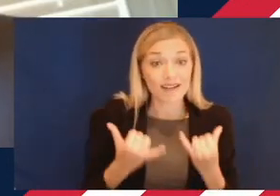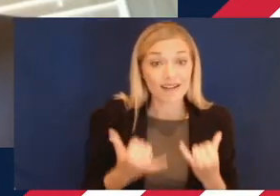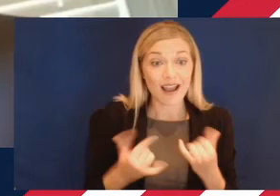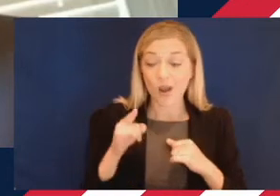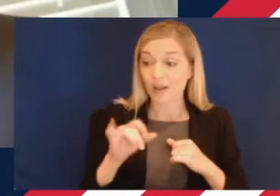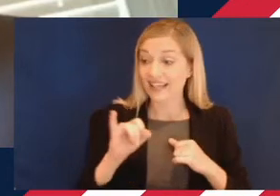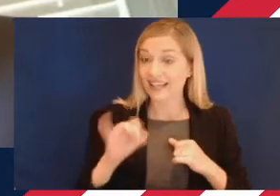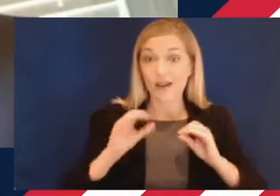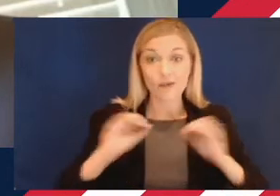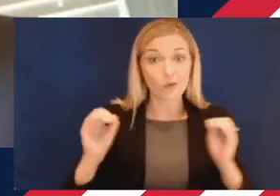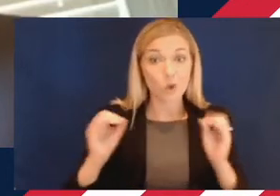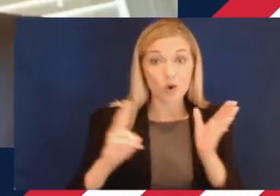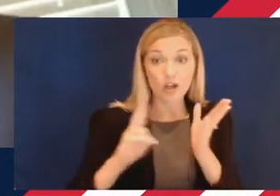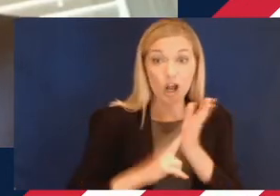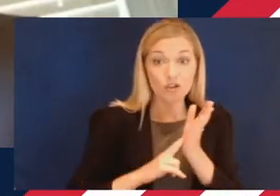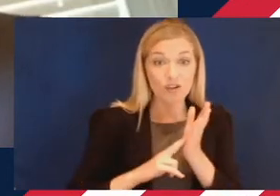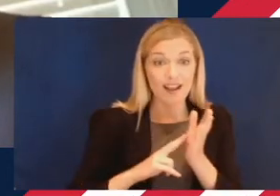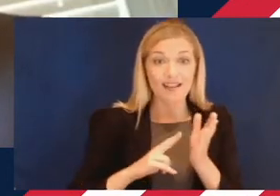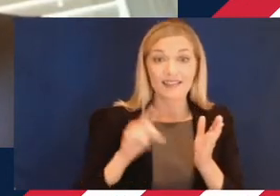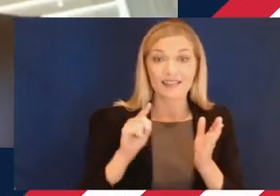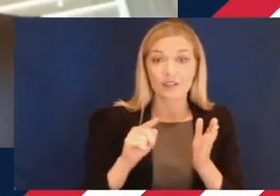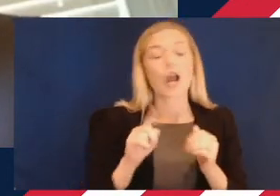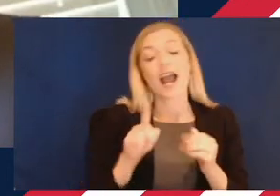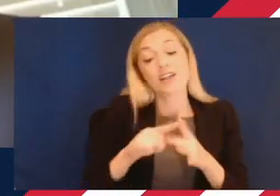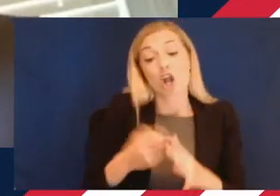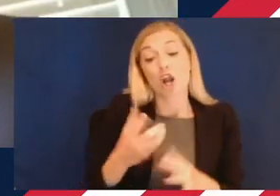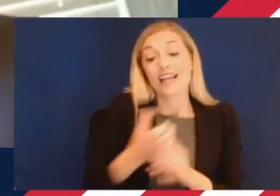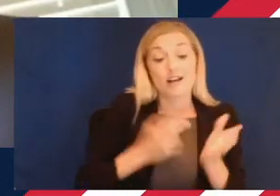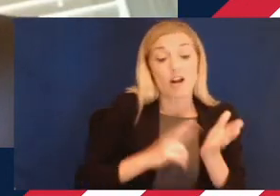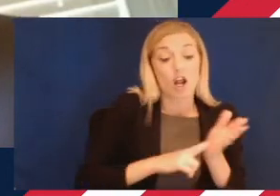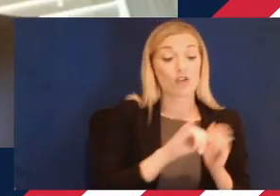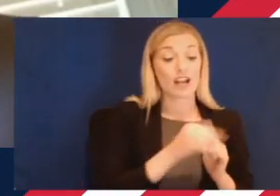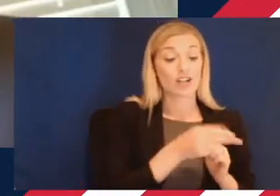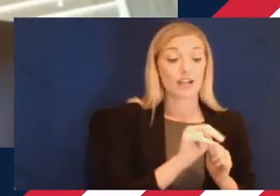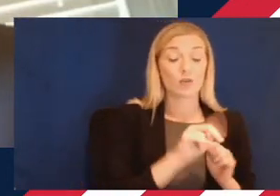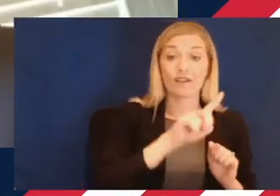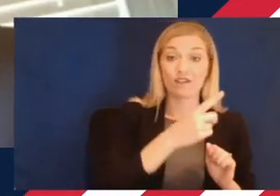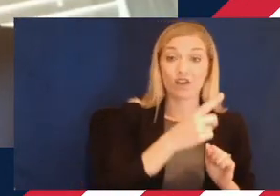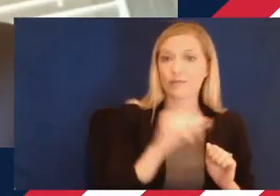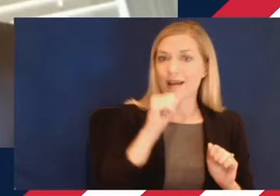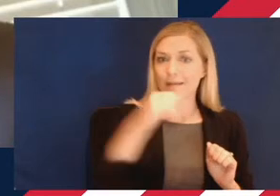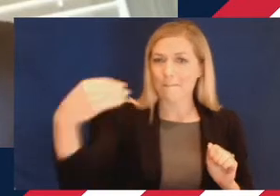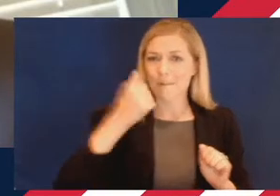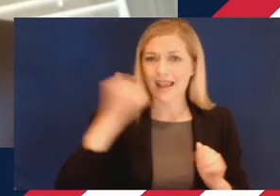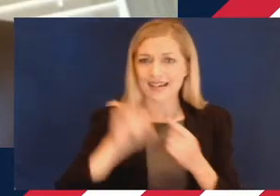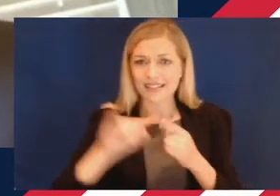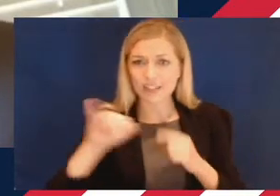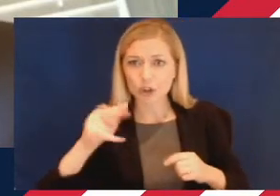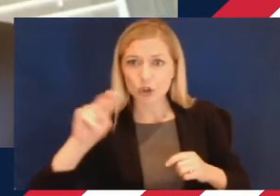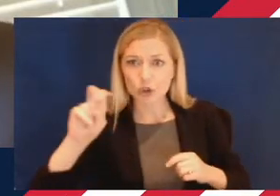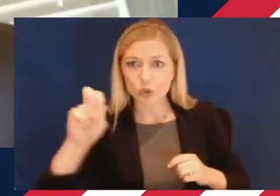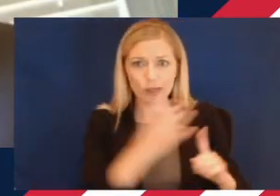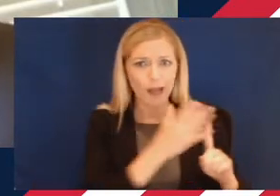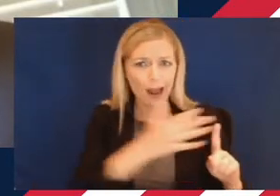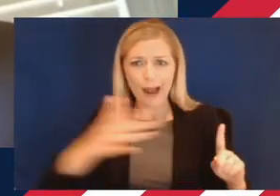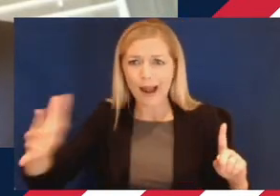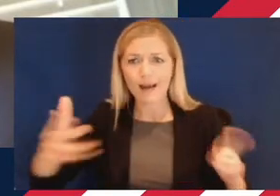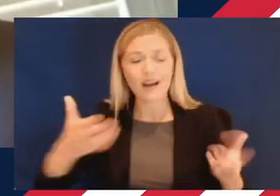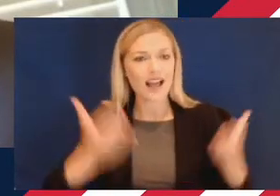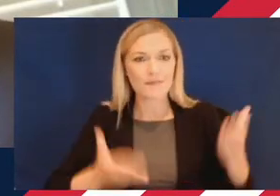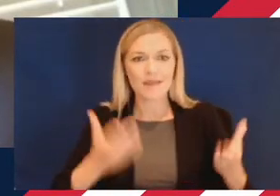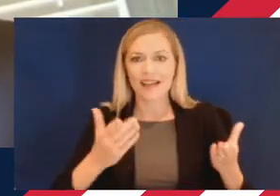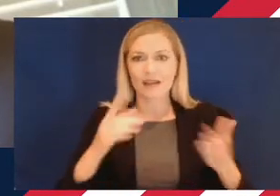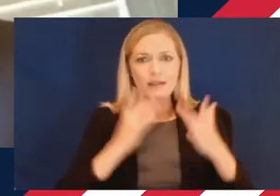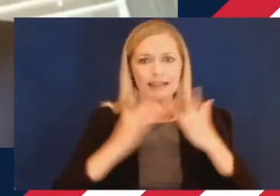until June 15th, I could end up going out of business. We must look at expanding broadband across the low